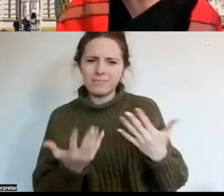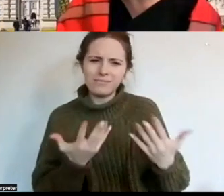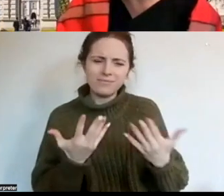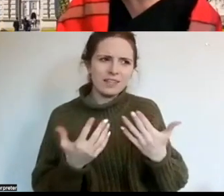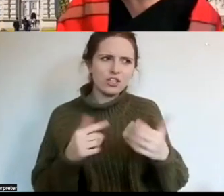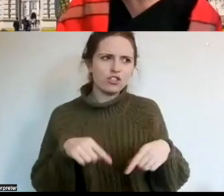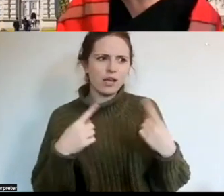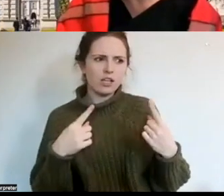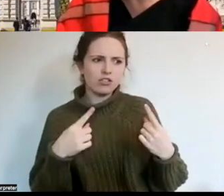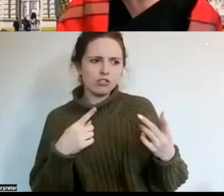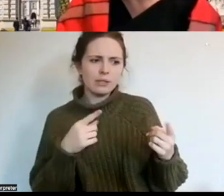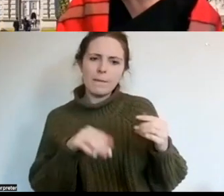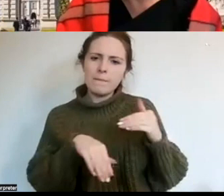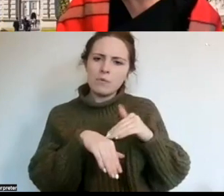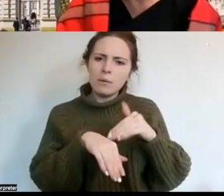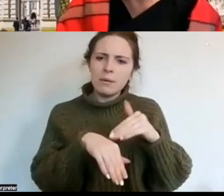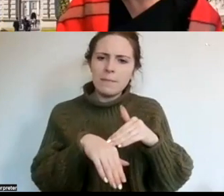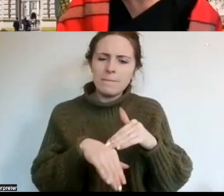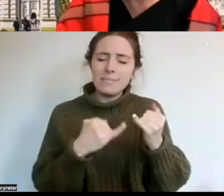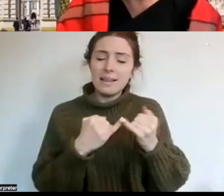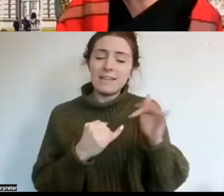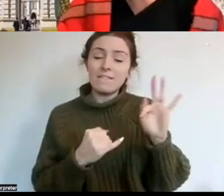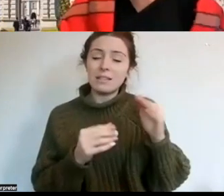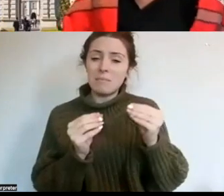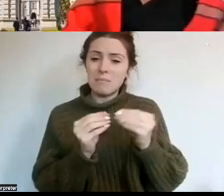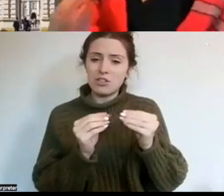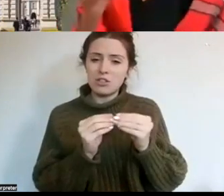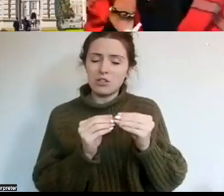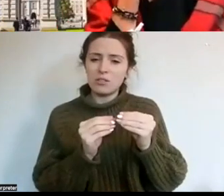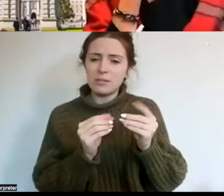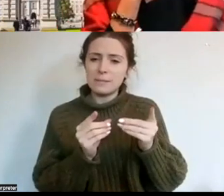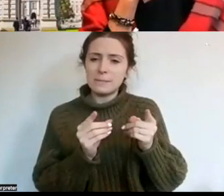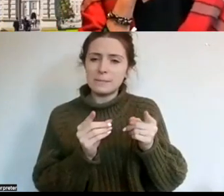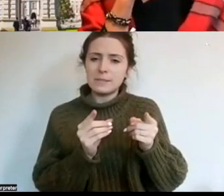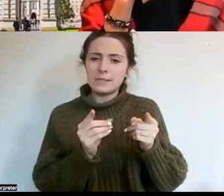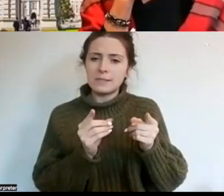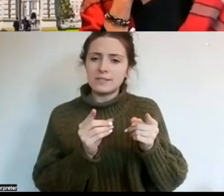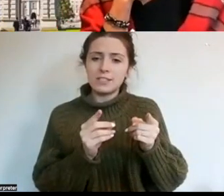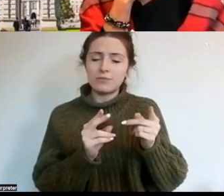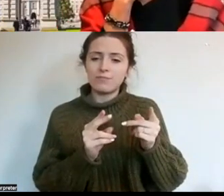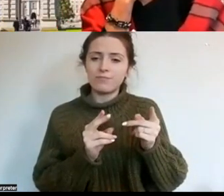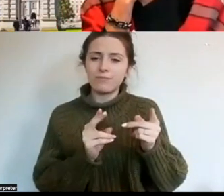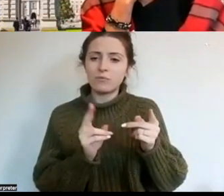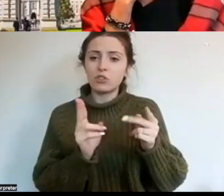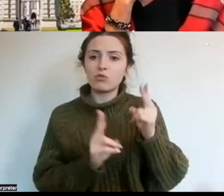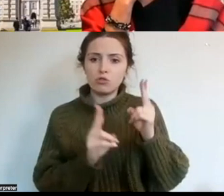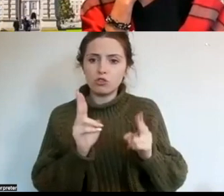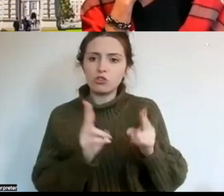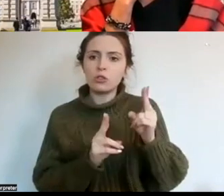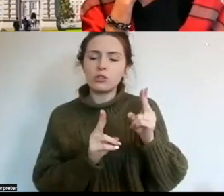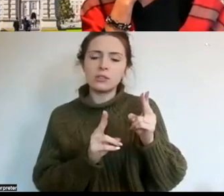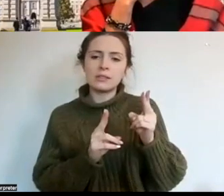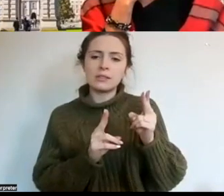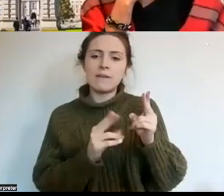talking about the whole issue, as Fintan had spoke about earlier on, about, you know, that it should be this, the workforce should follow